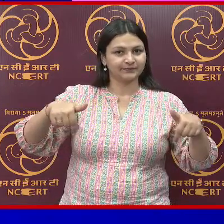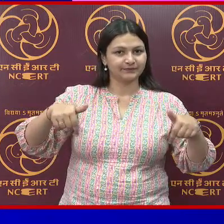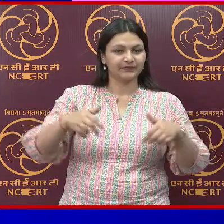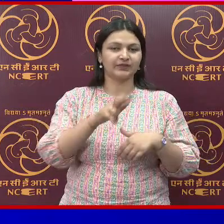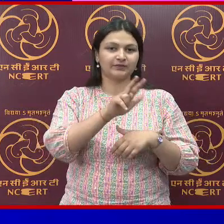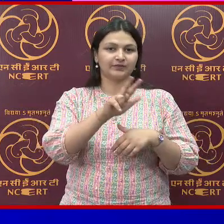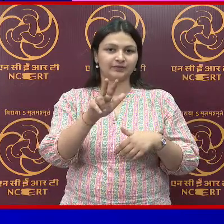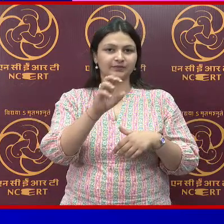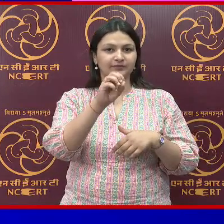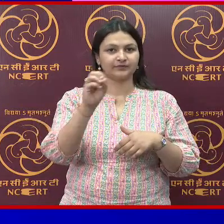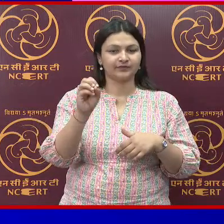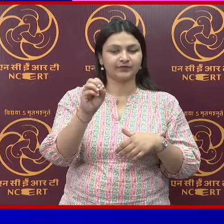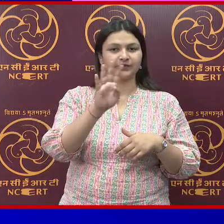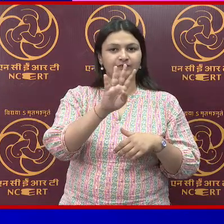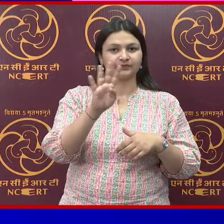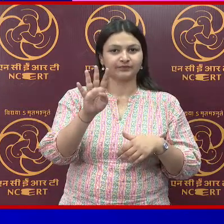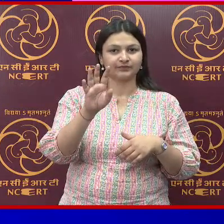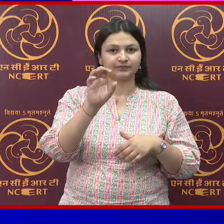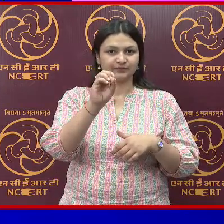is